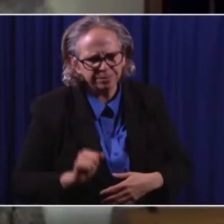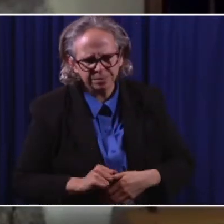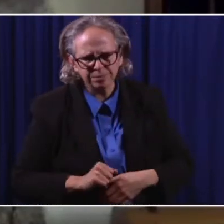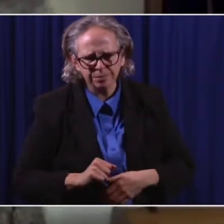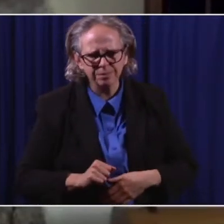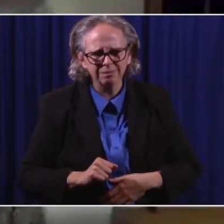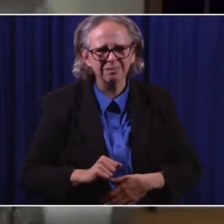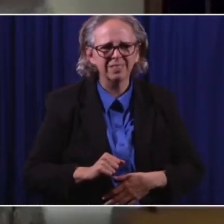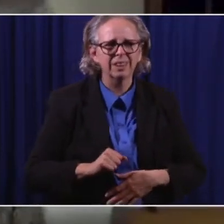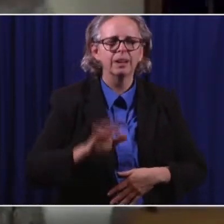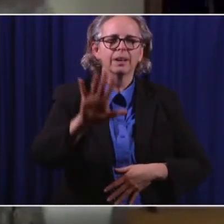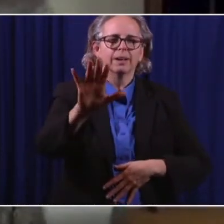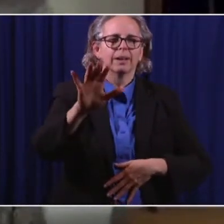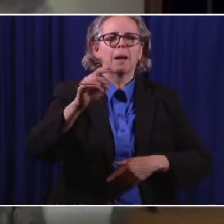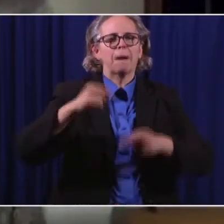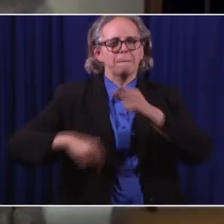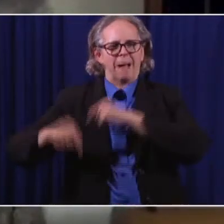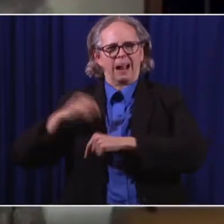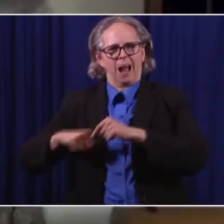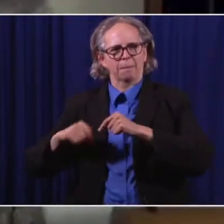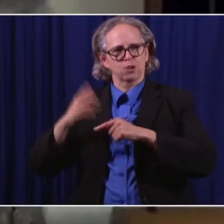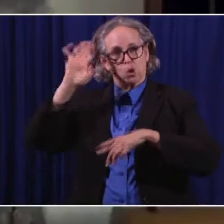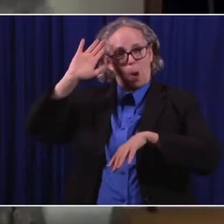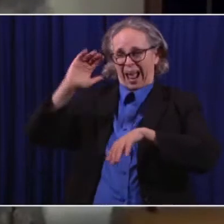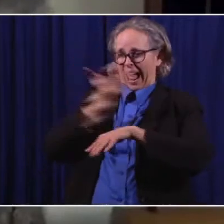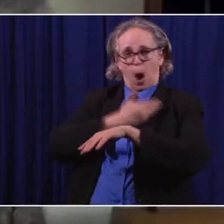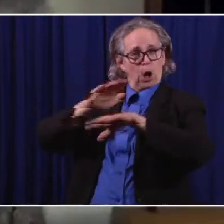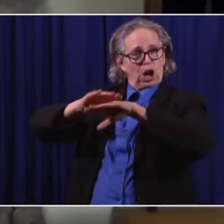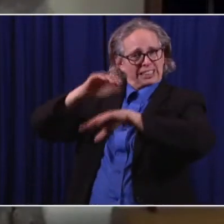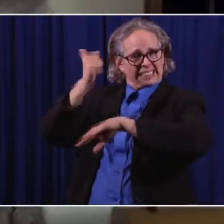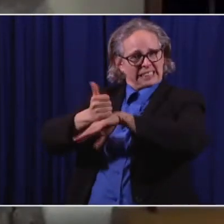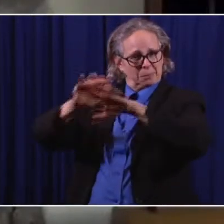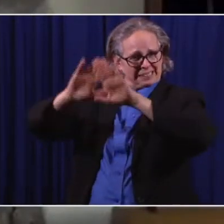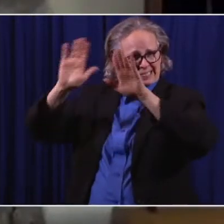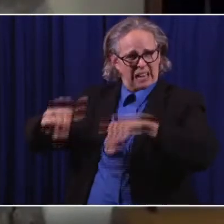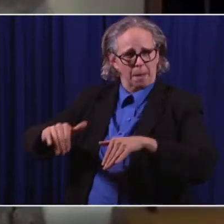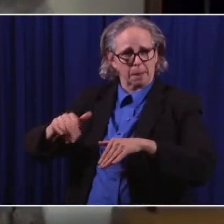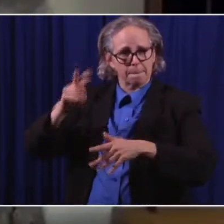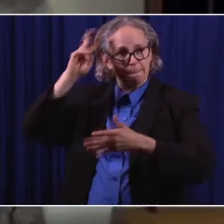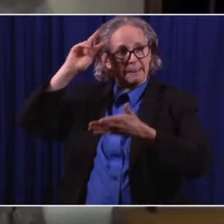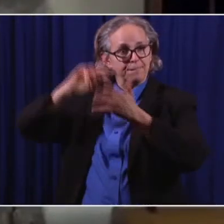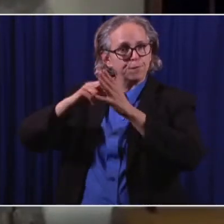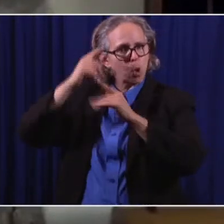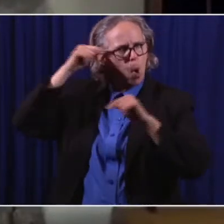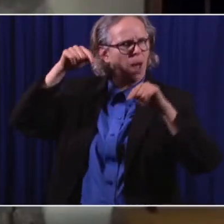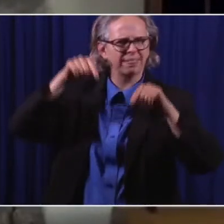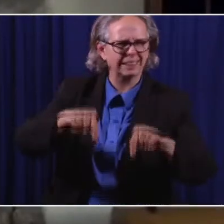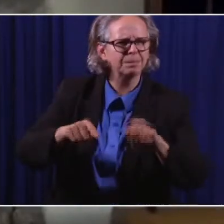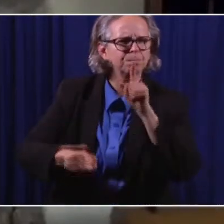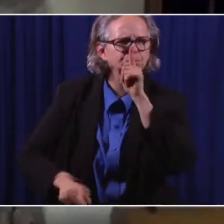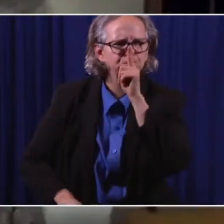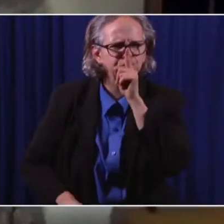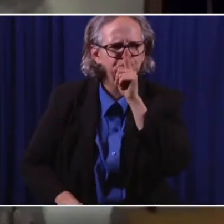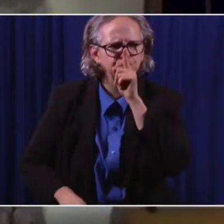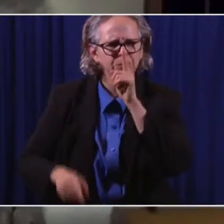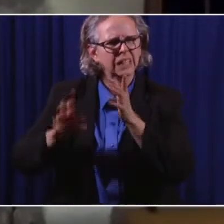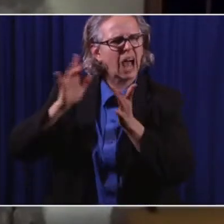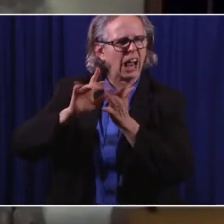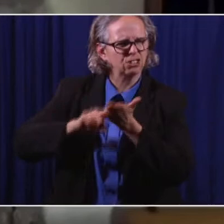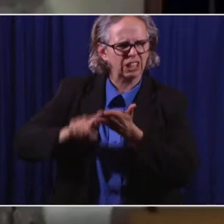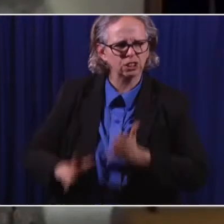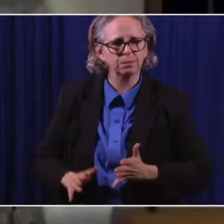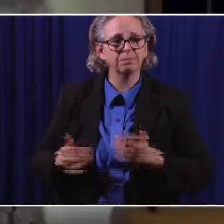pandemic. We've been trying to live with this system because local health departments have been overwhelmed, 113 local